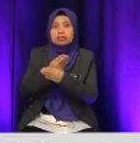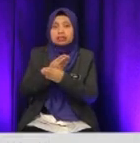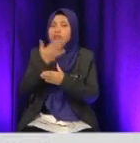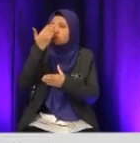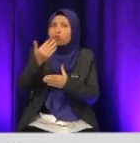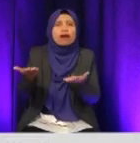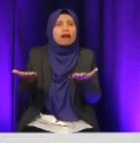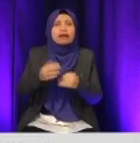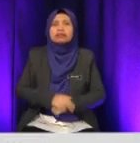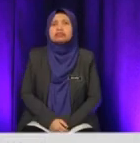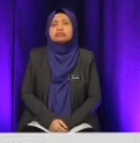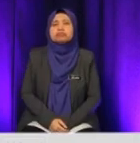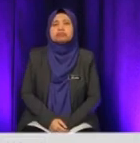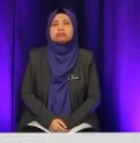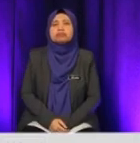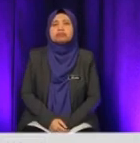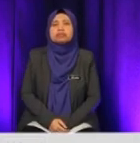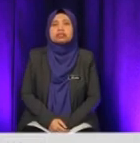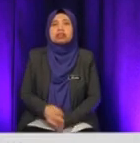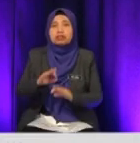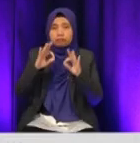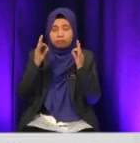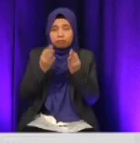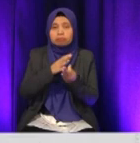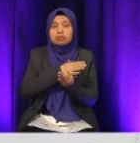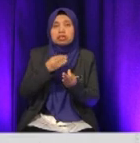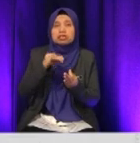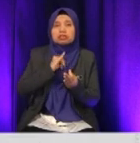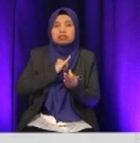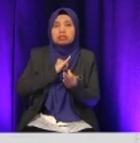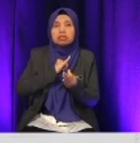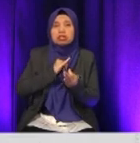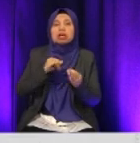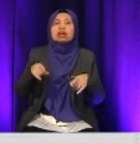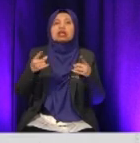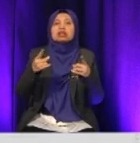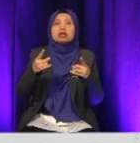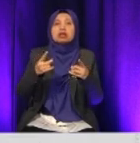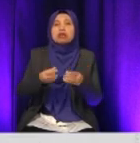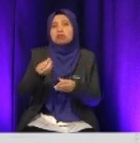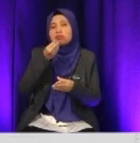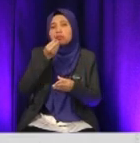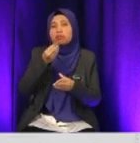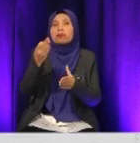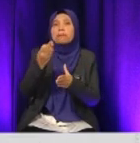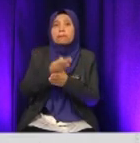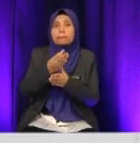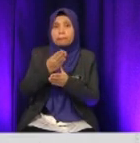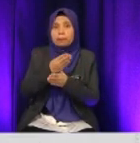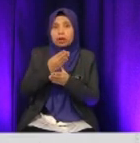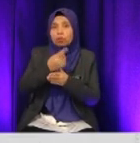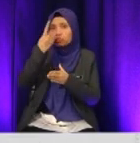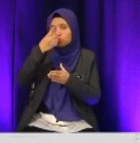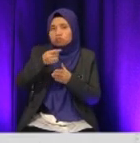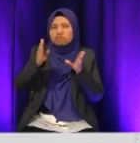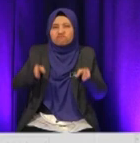bank? My family and I always go to the food bank to donate some food to the homeless so